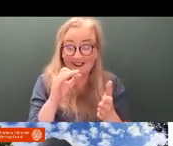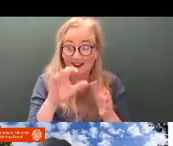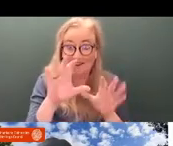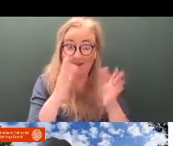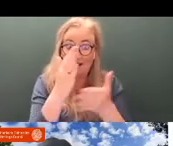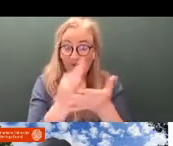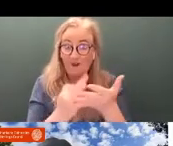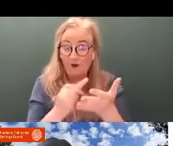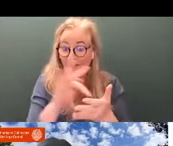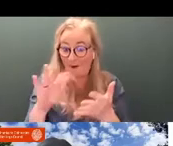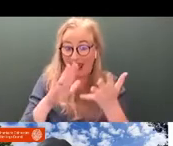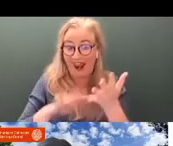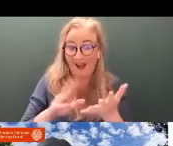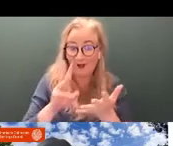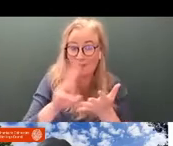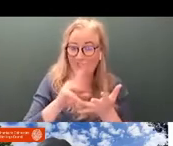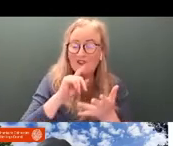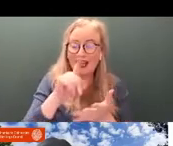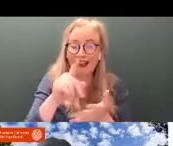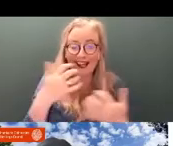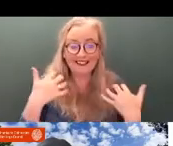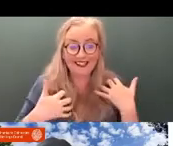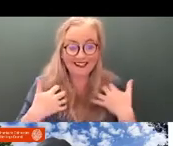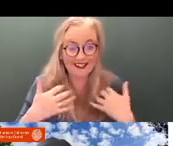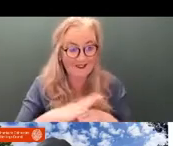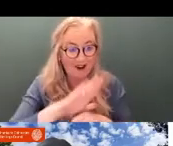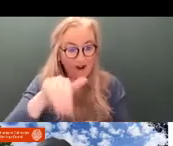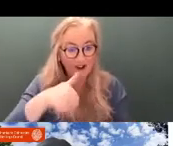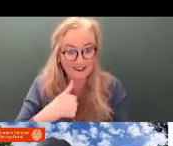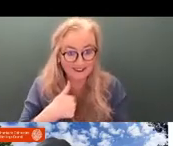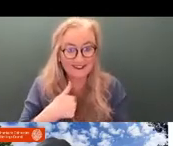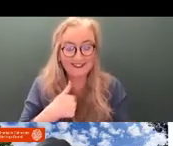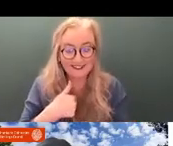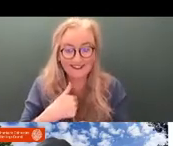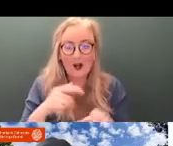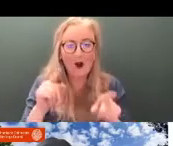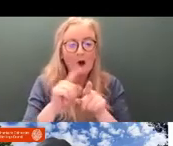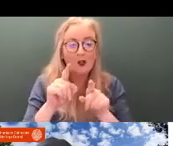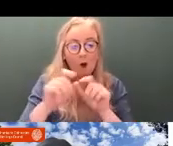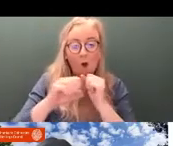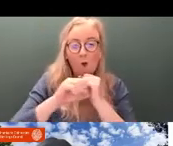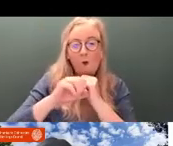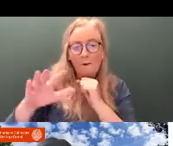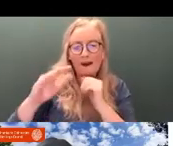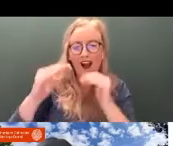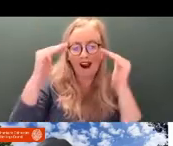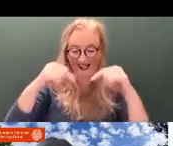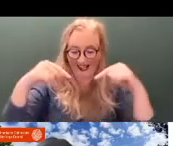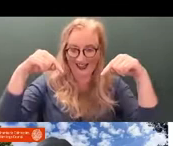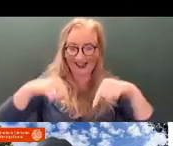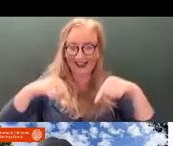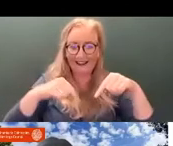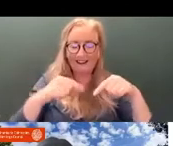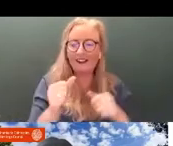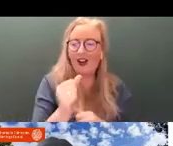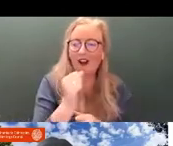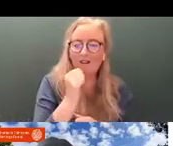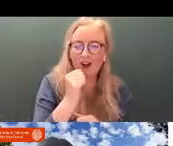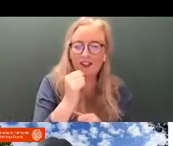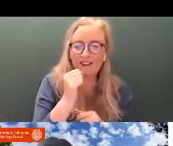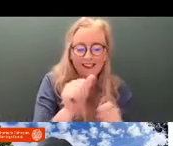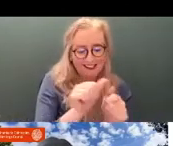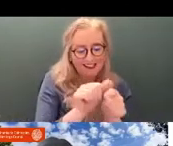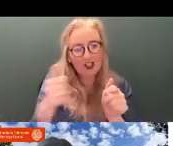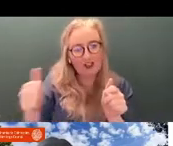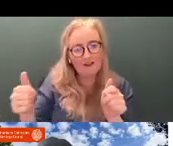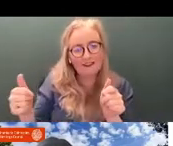that's really exciting for us. Then we have the webinars. So this is the first of our series of webinars.